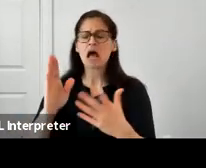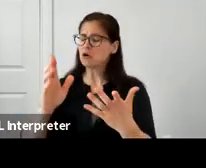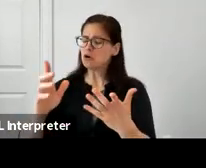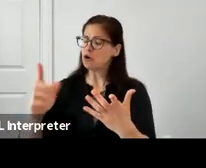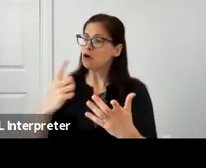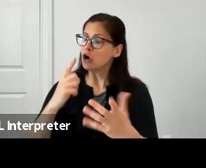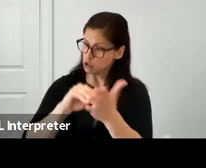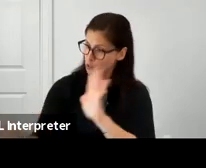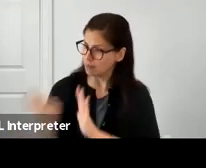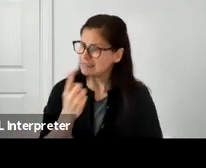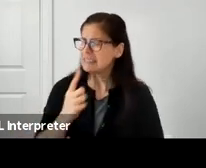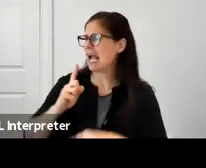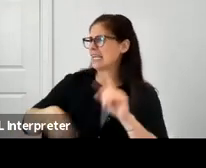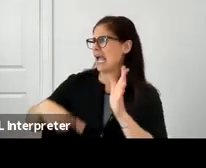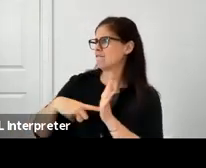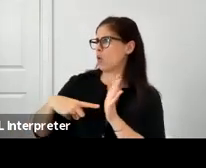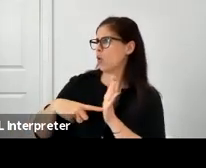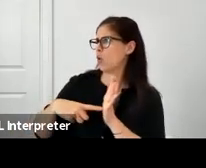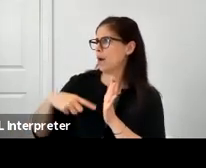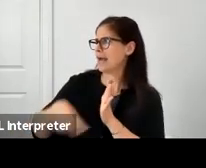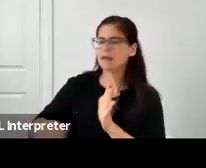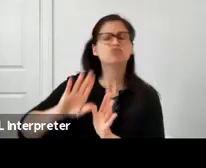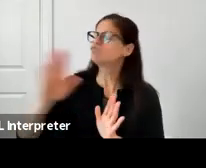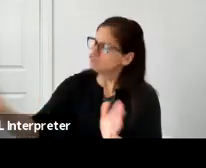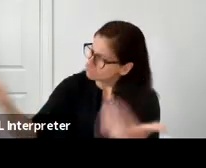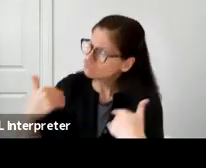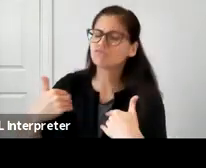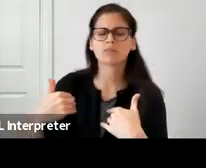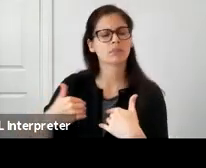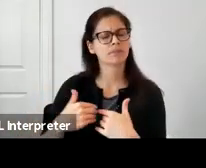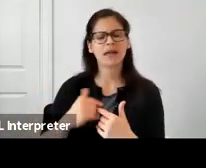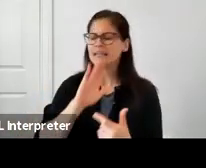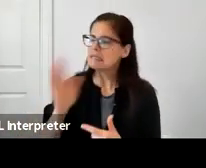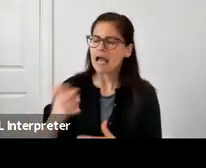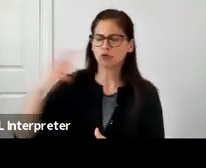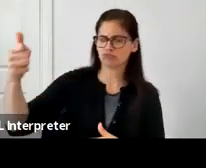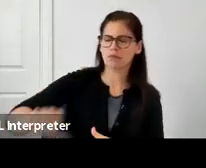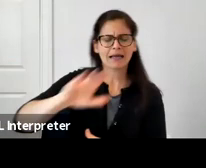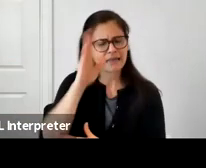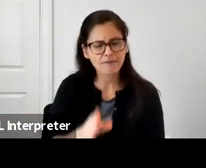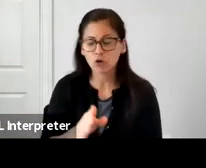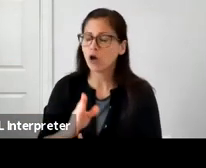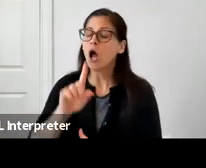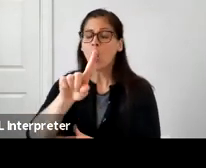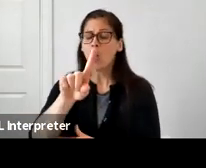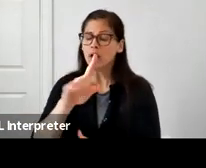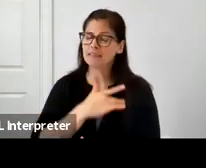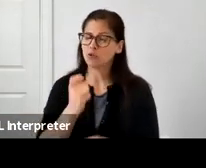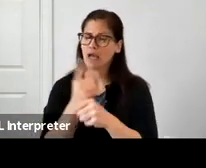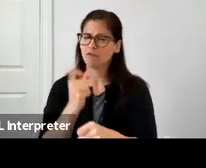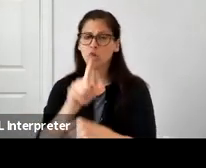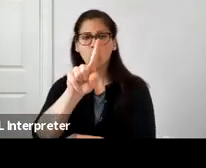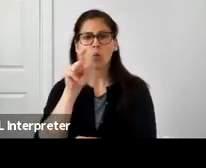our classes for inability to pay tuition, and annually offers over $100,000 in scholarships and